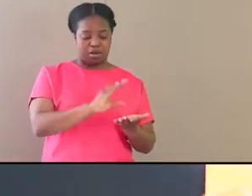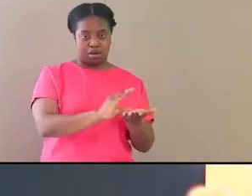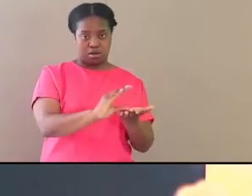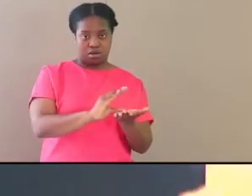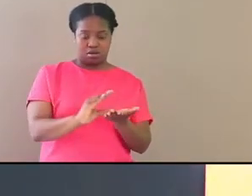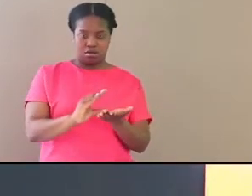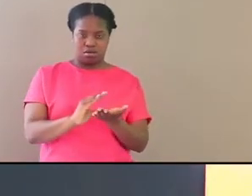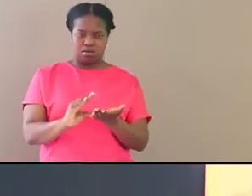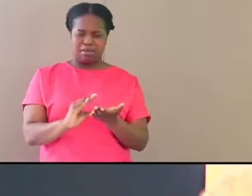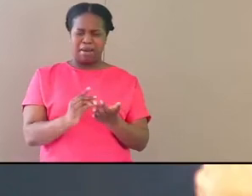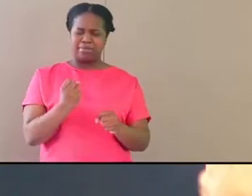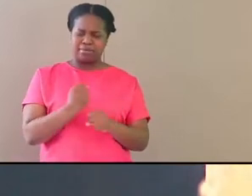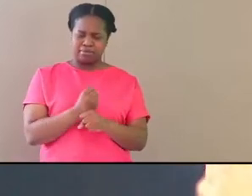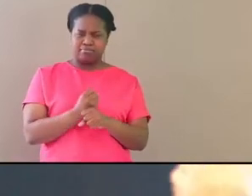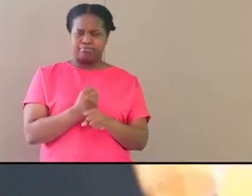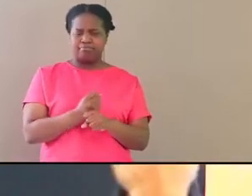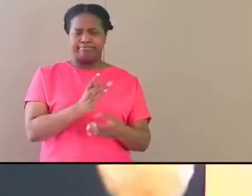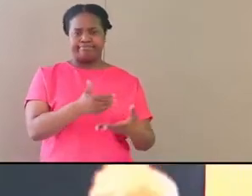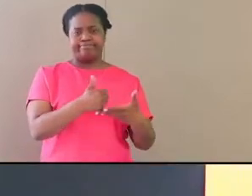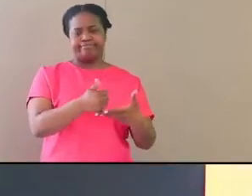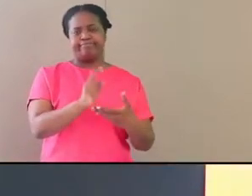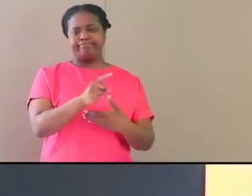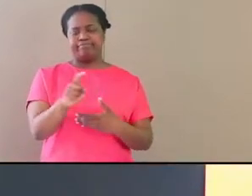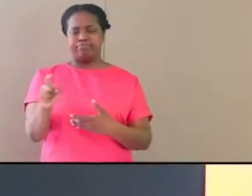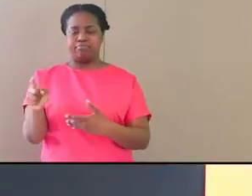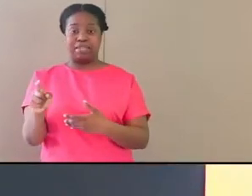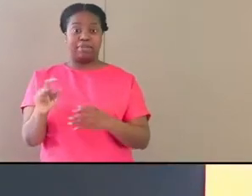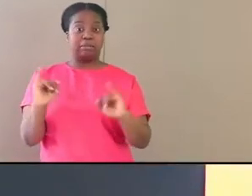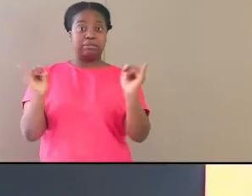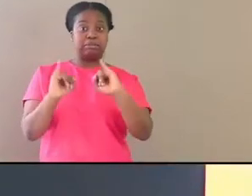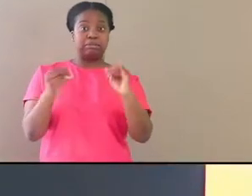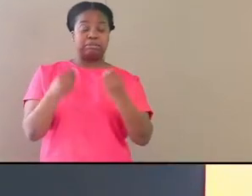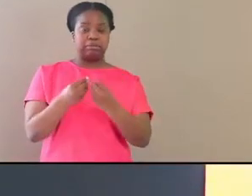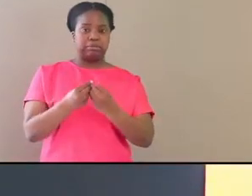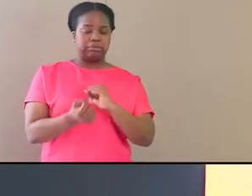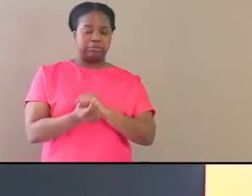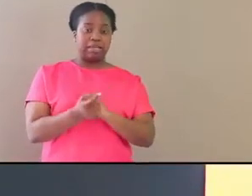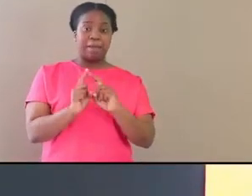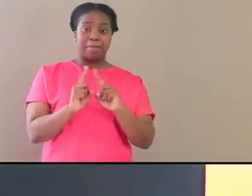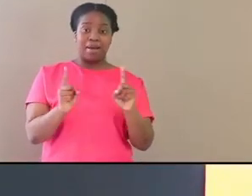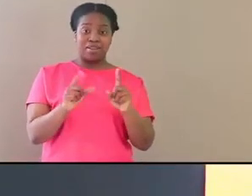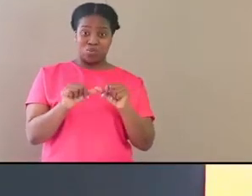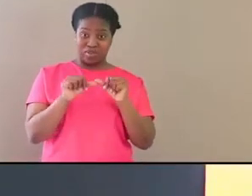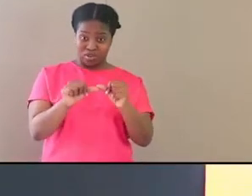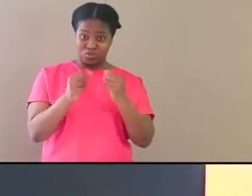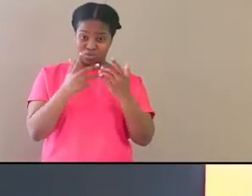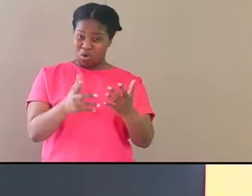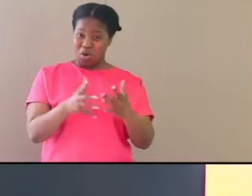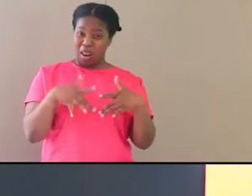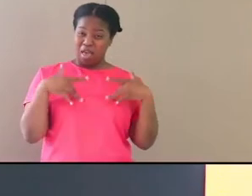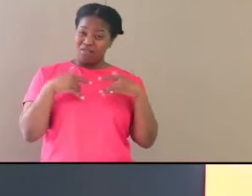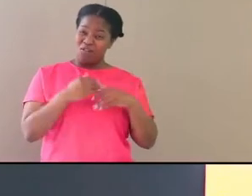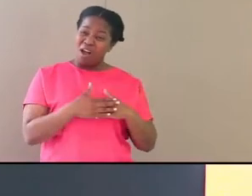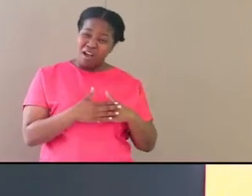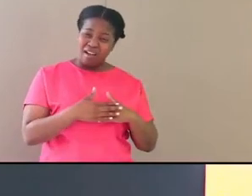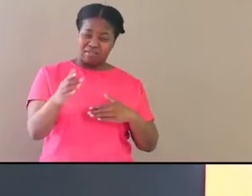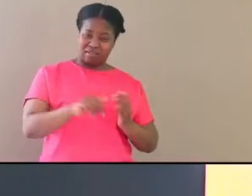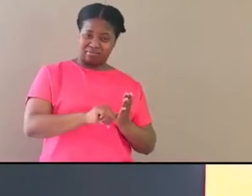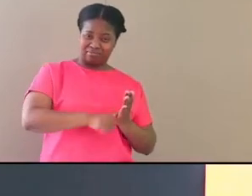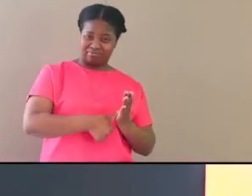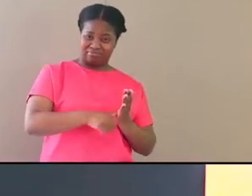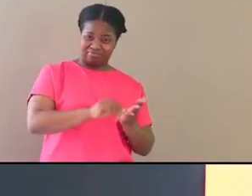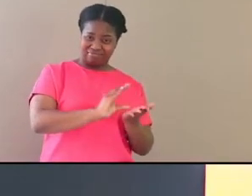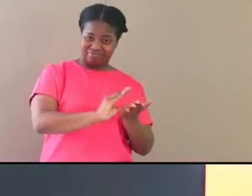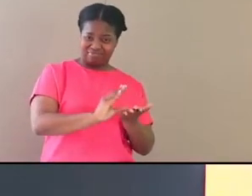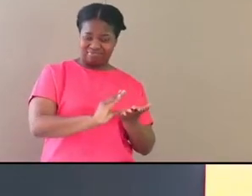efficient in emergency solution, but we can't continue as a country to be in an